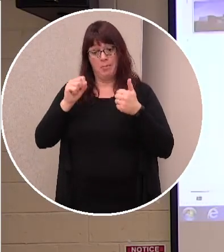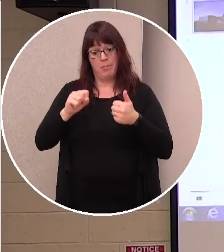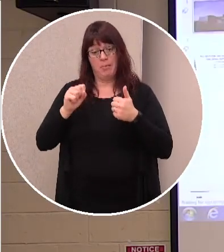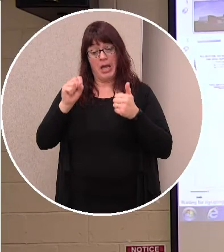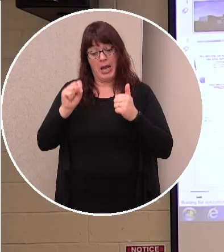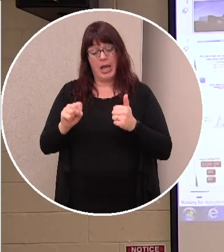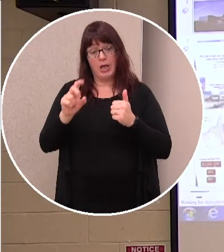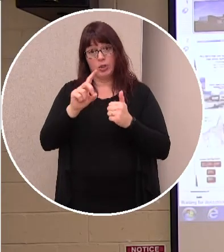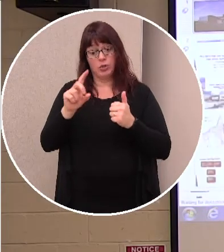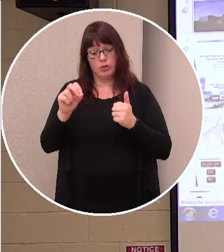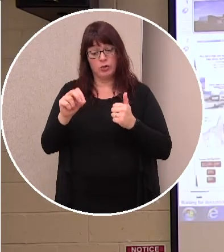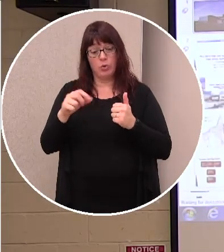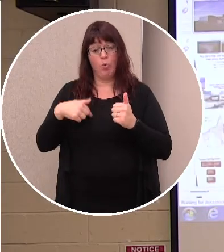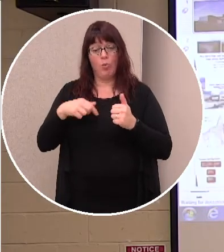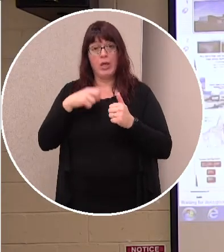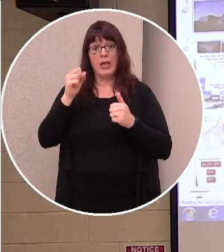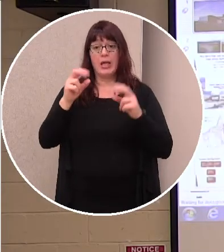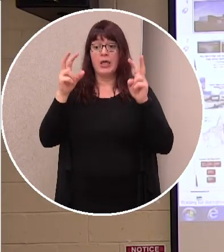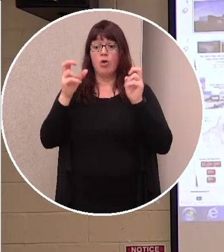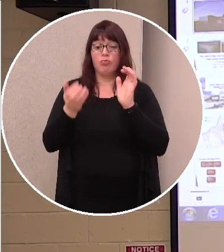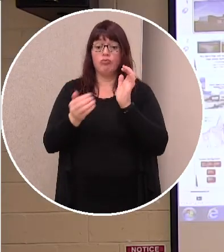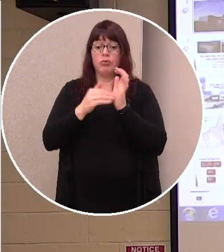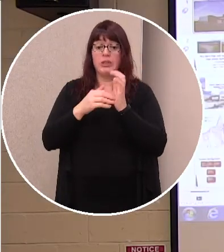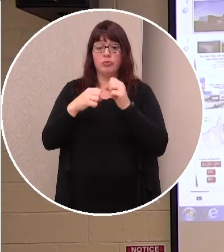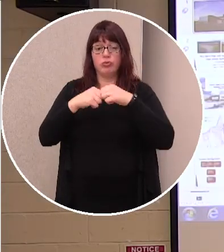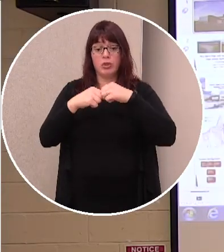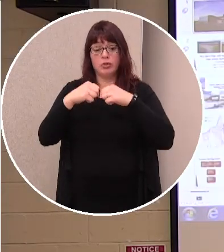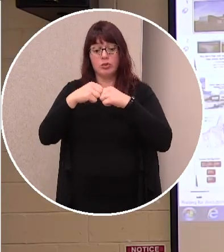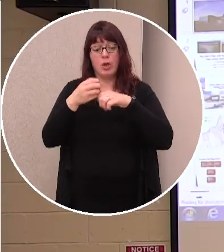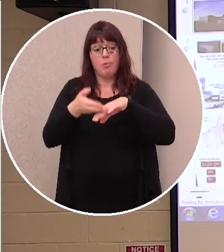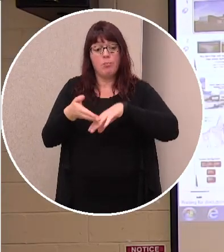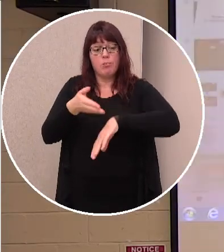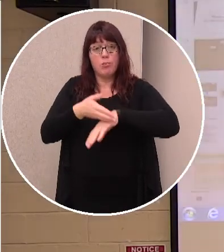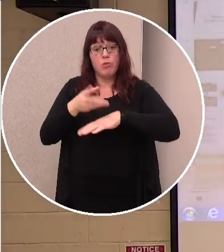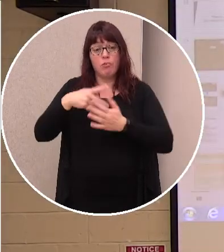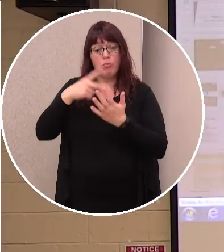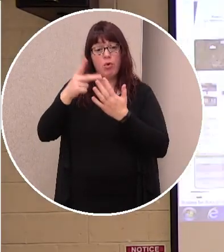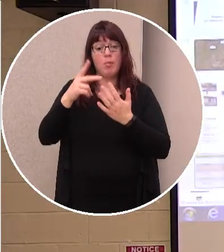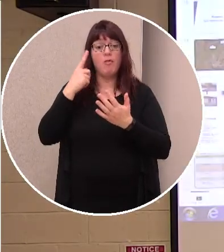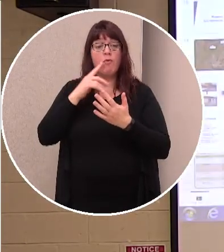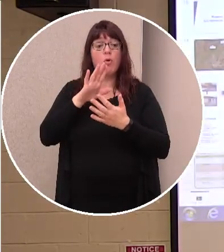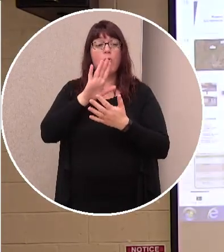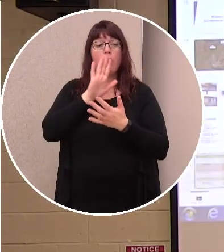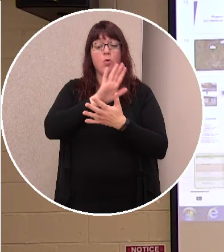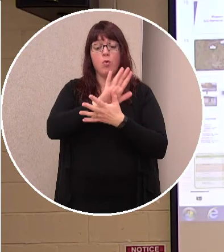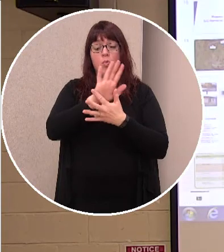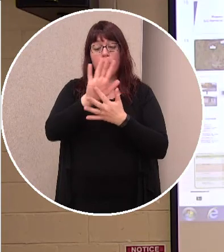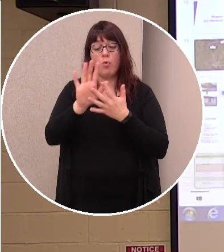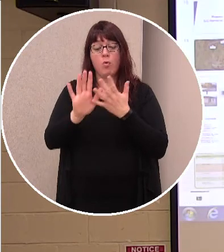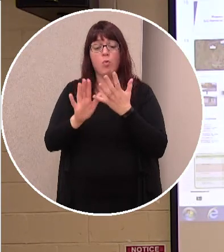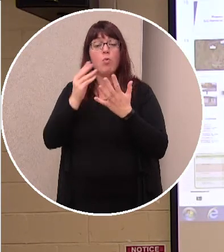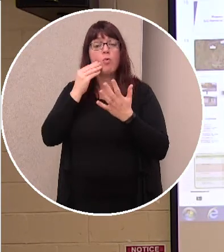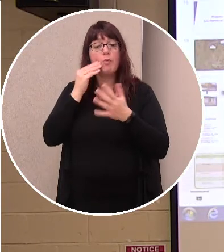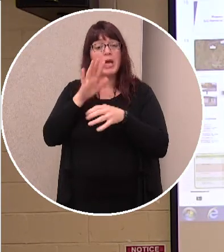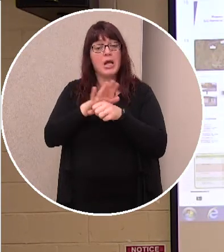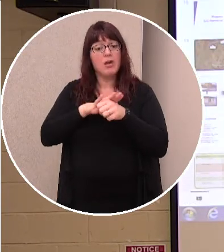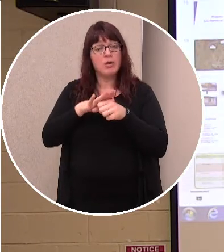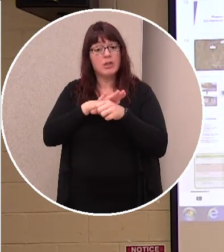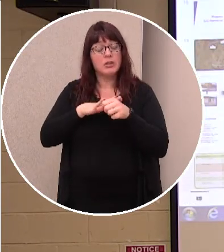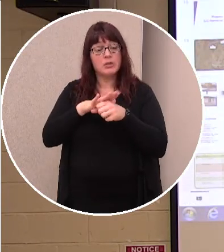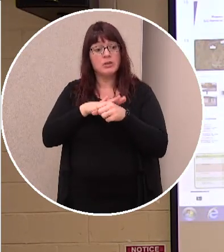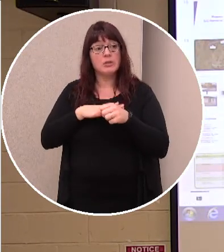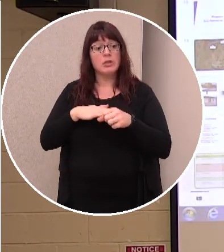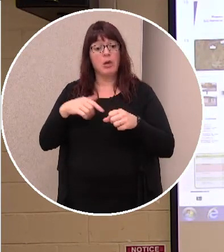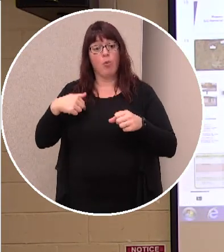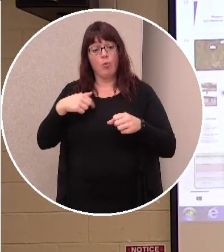do through restructuring that improves programming in that system? Is there anything that needs